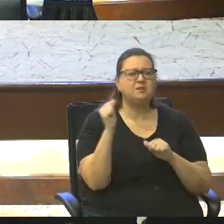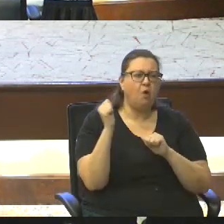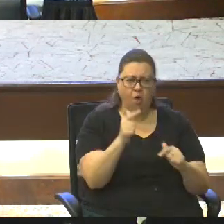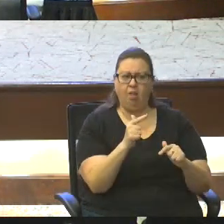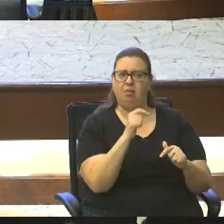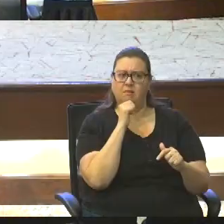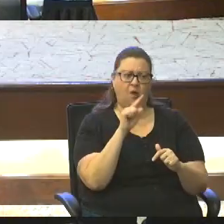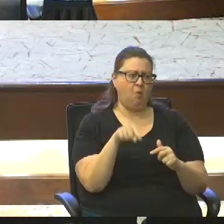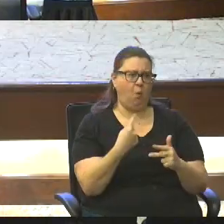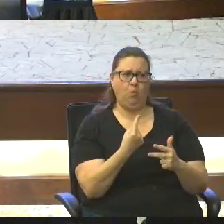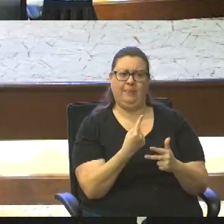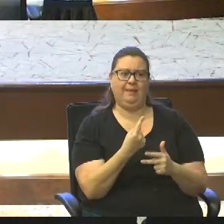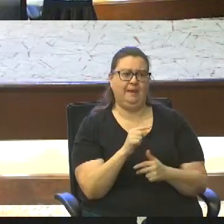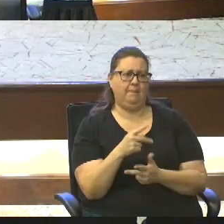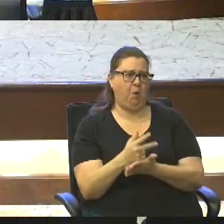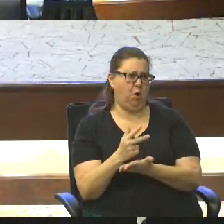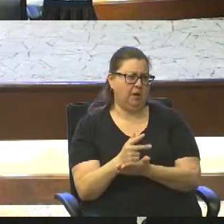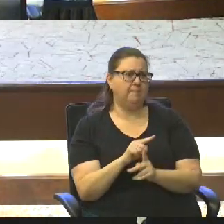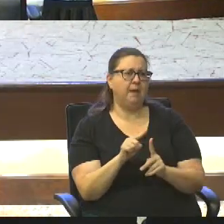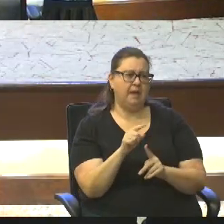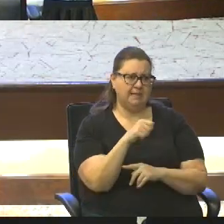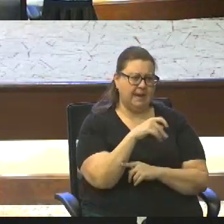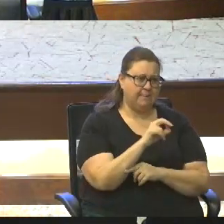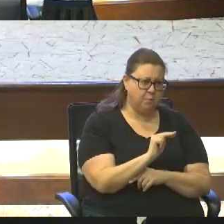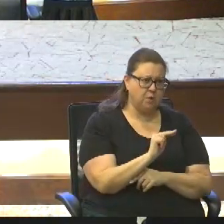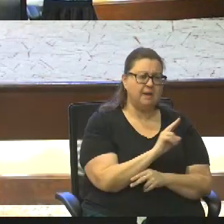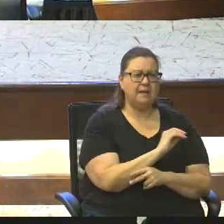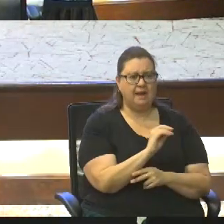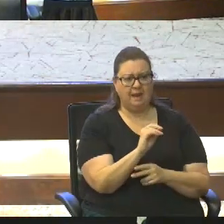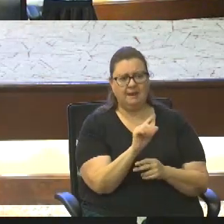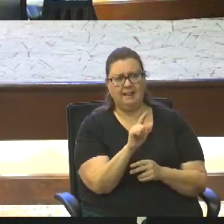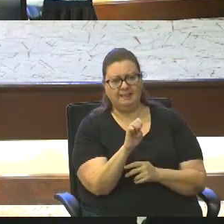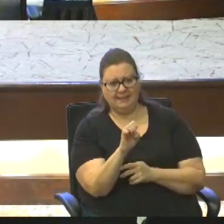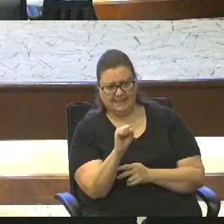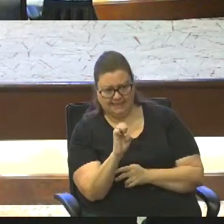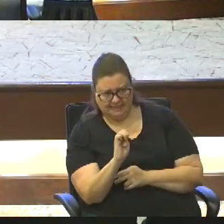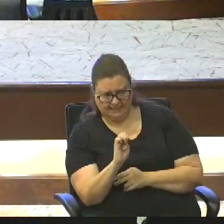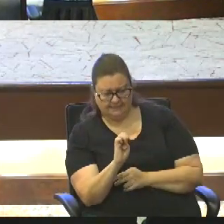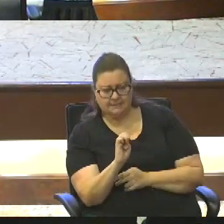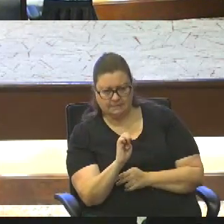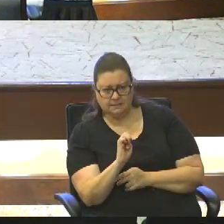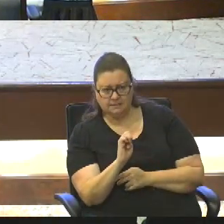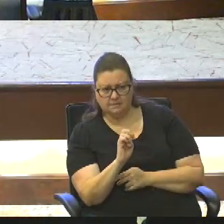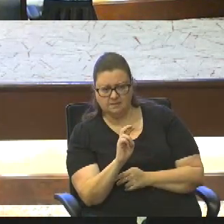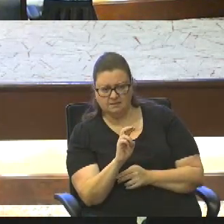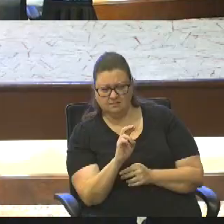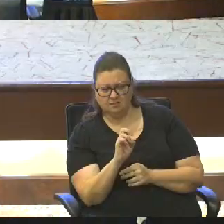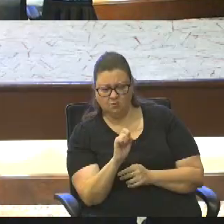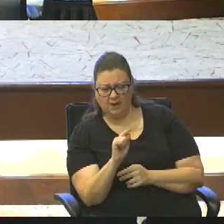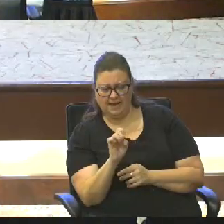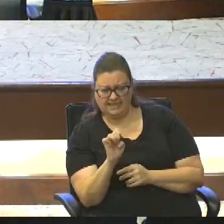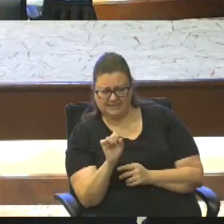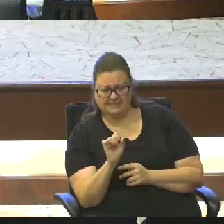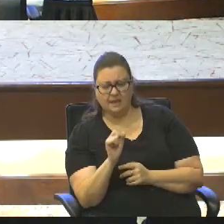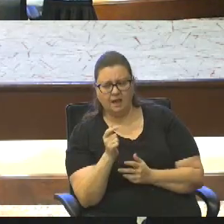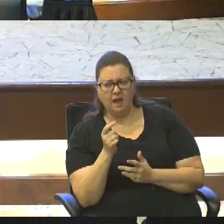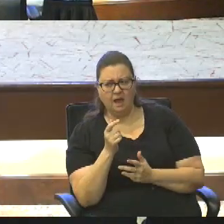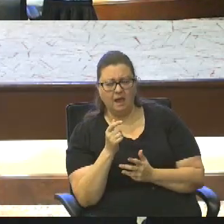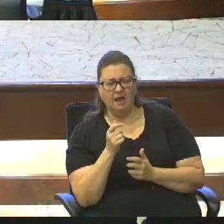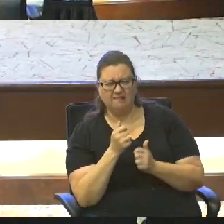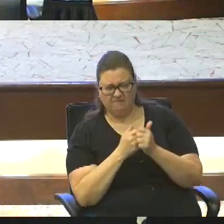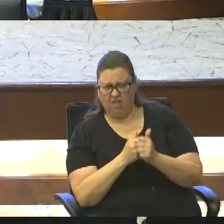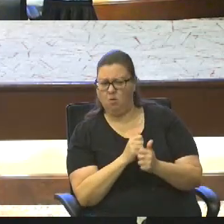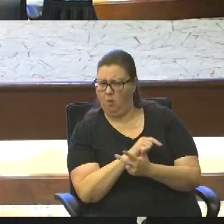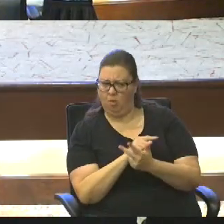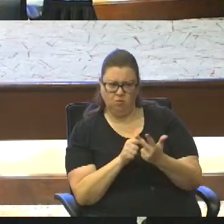incidentally, you've kind of told us, and I got a pretty good feel for it, but I would be more comfortable if I saw it on paper, and presentation. On parking too?